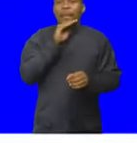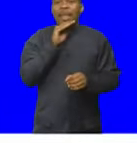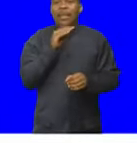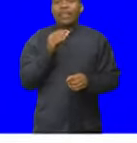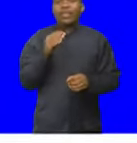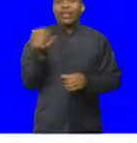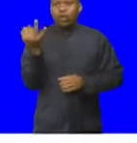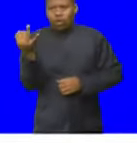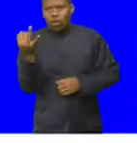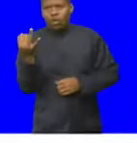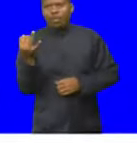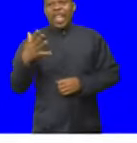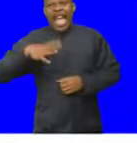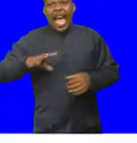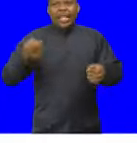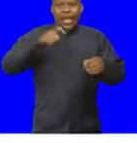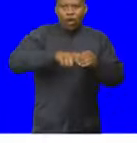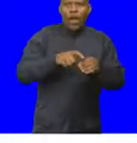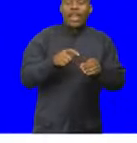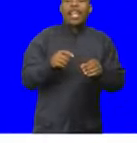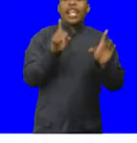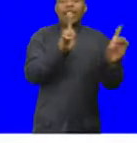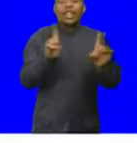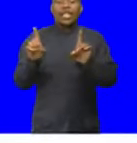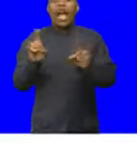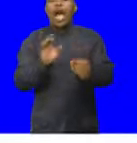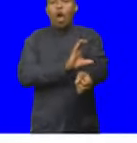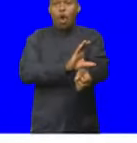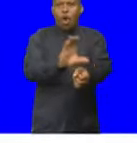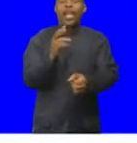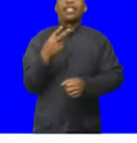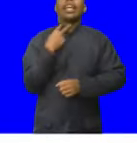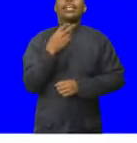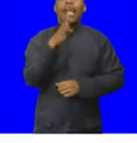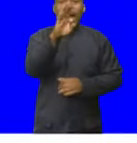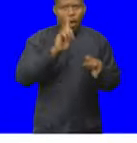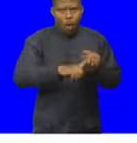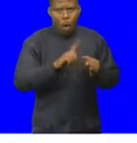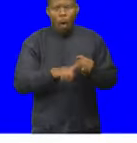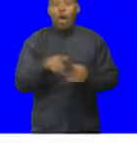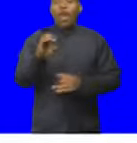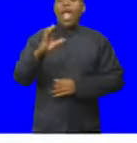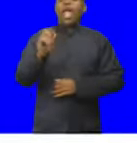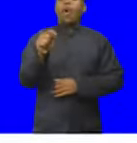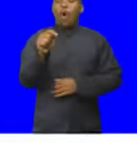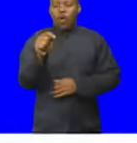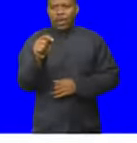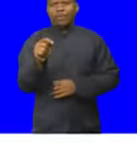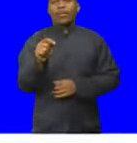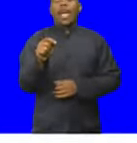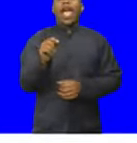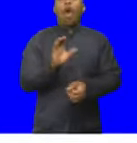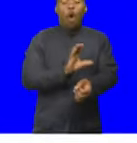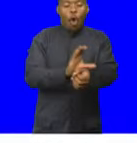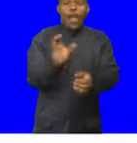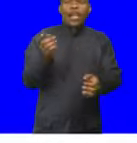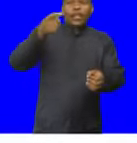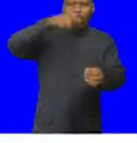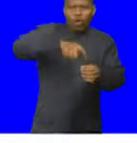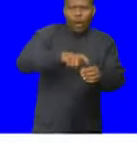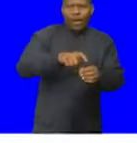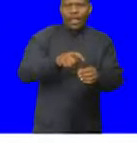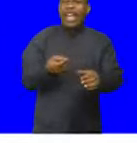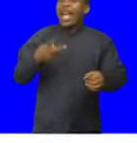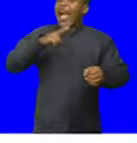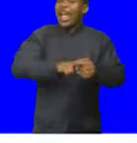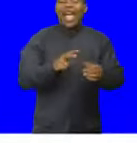gone to Gwane Teachers Training College. 1 of them is at SCOT pursuing e human resource. We are so